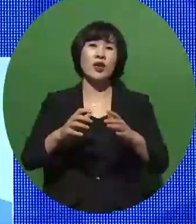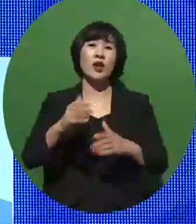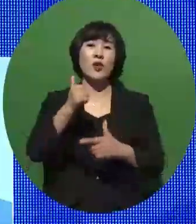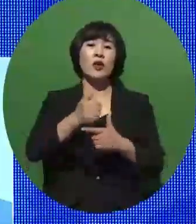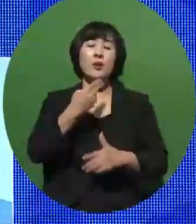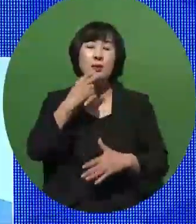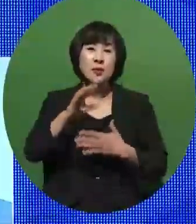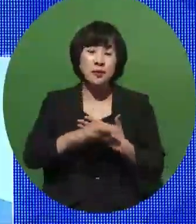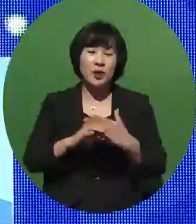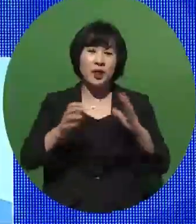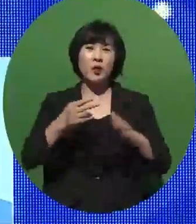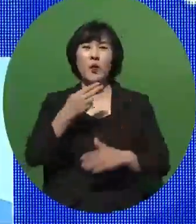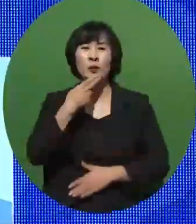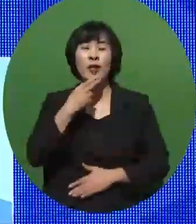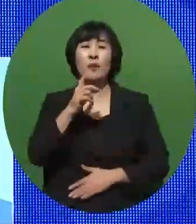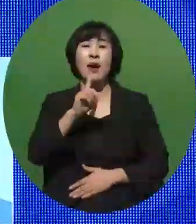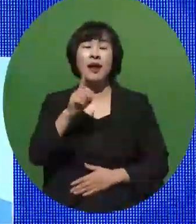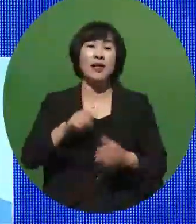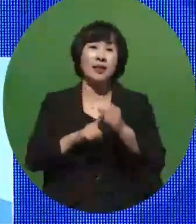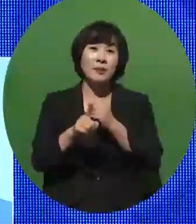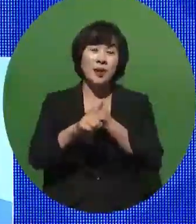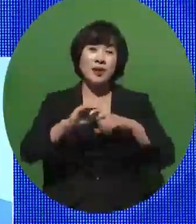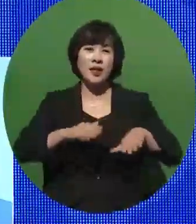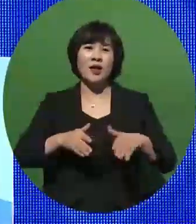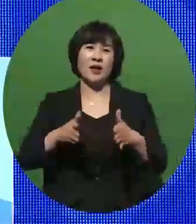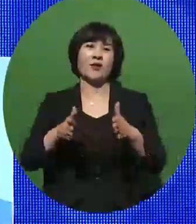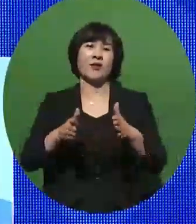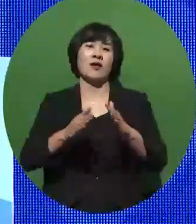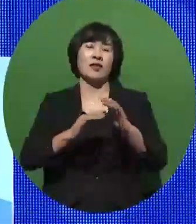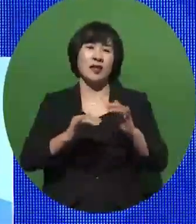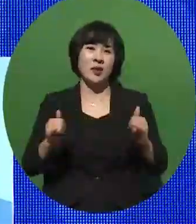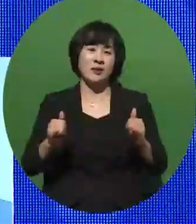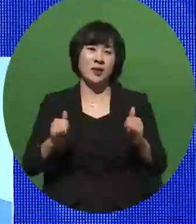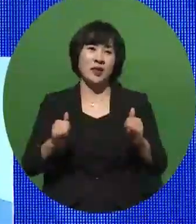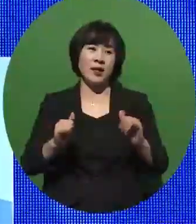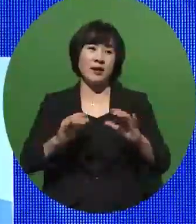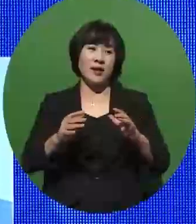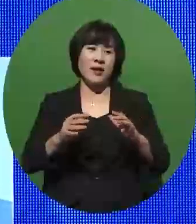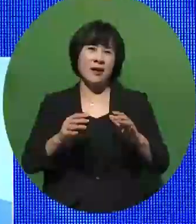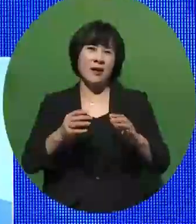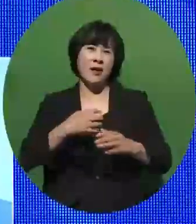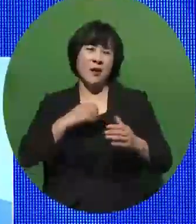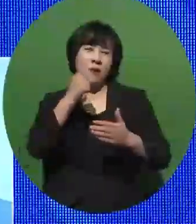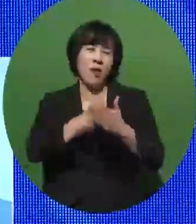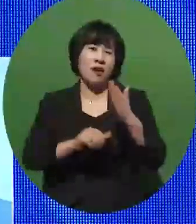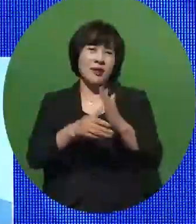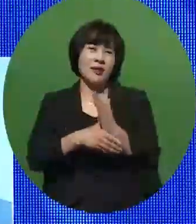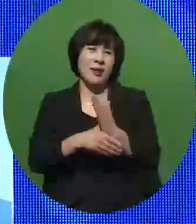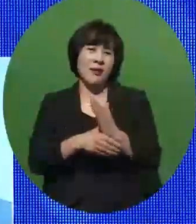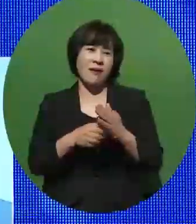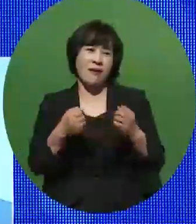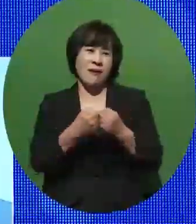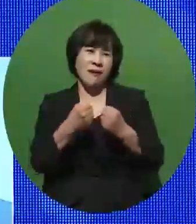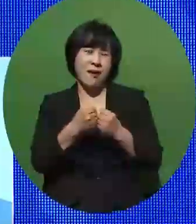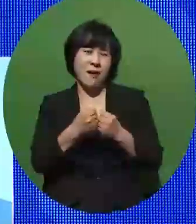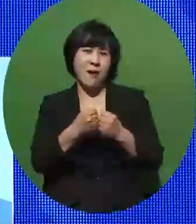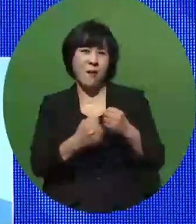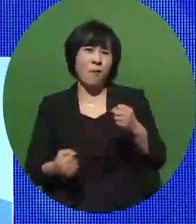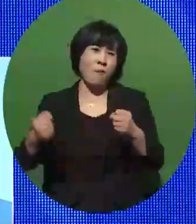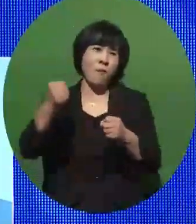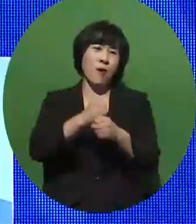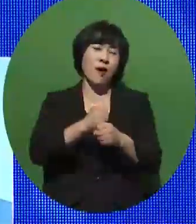praised the indomitable will of the people of Jeolla province by saying, Without Hunan, there is no nation